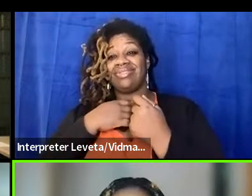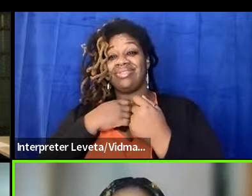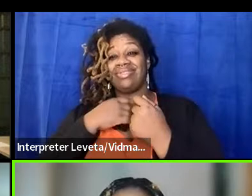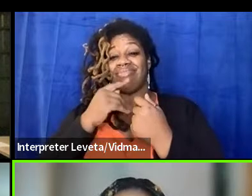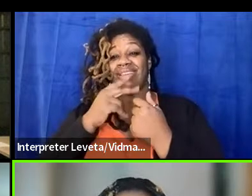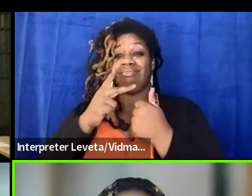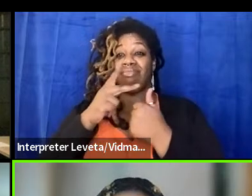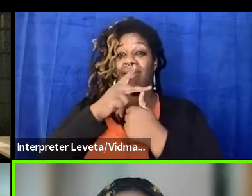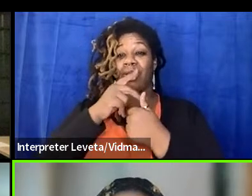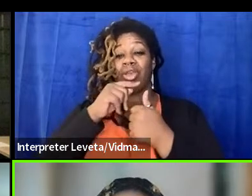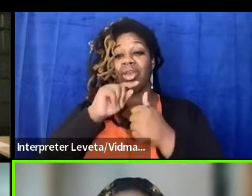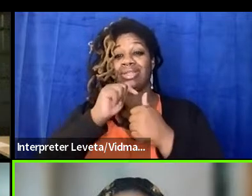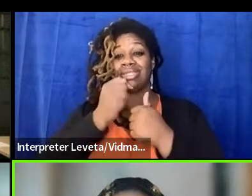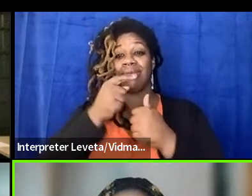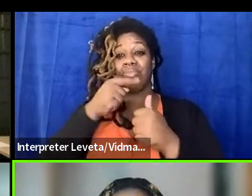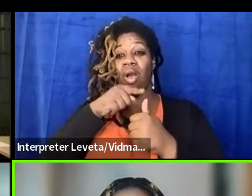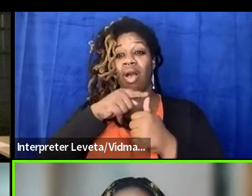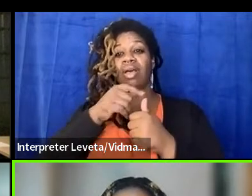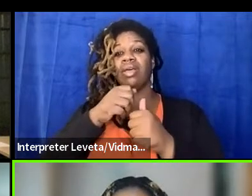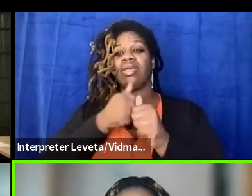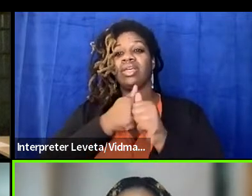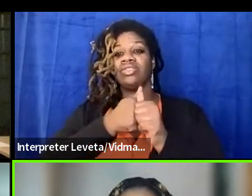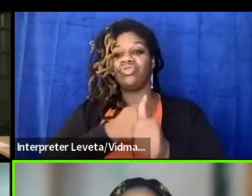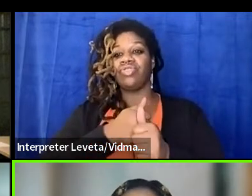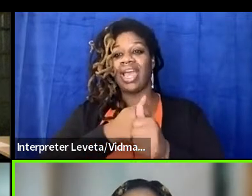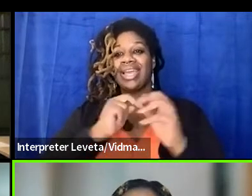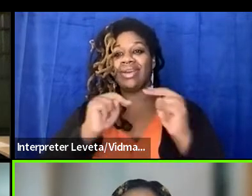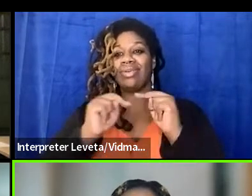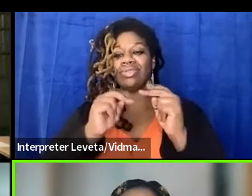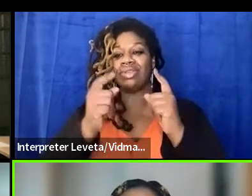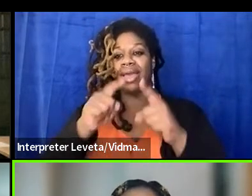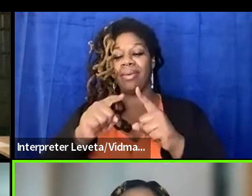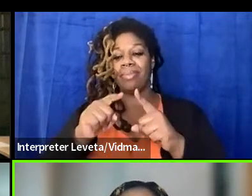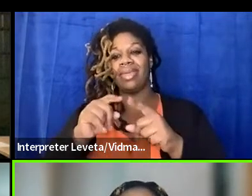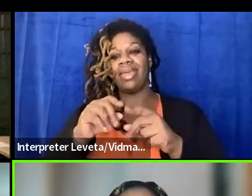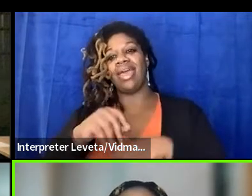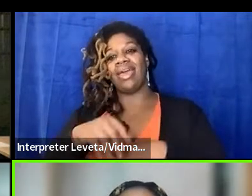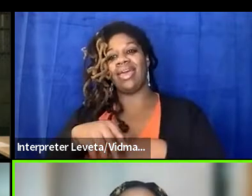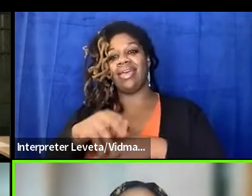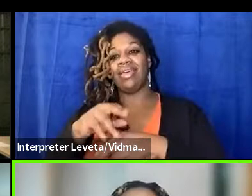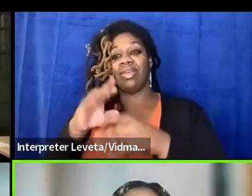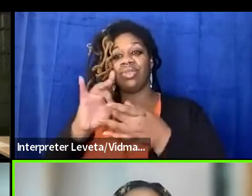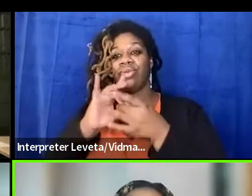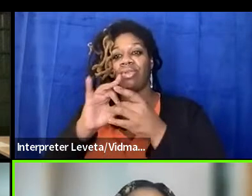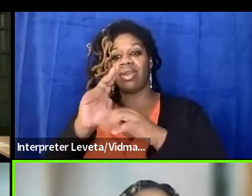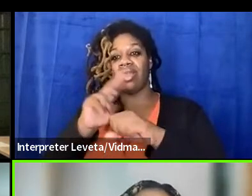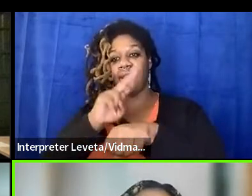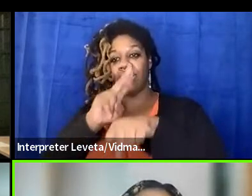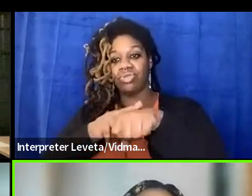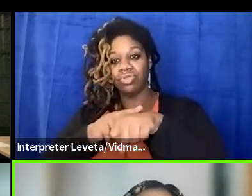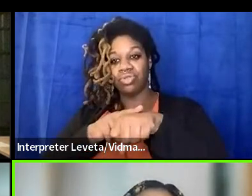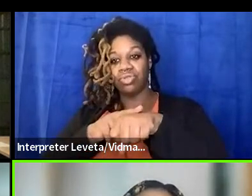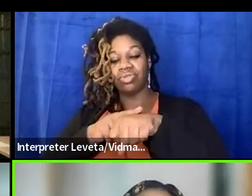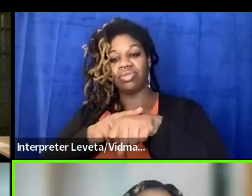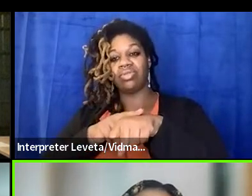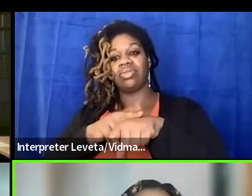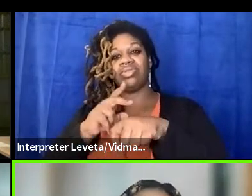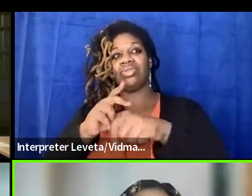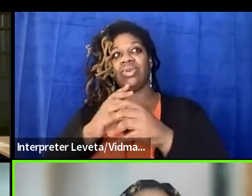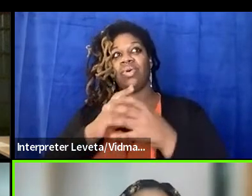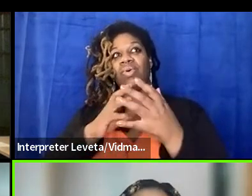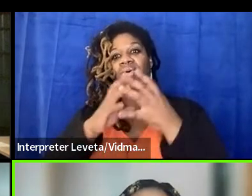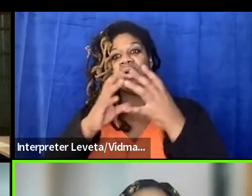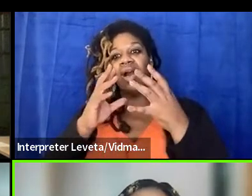tracking negotiations happening at the United Nations. So it's actually been a lot of like reading